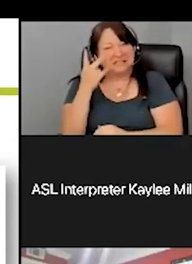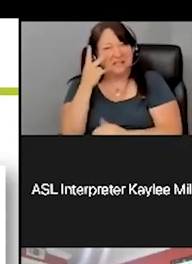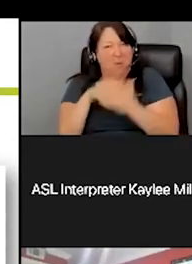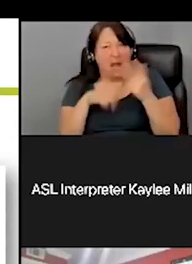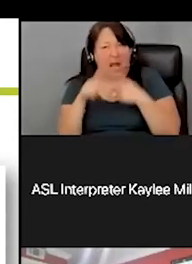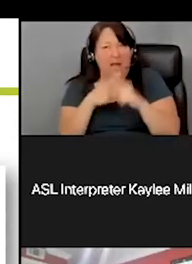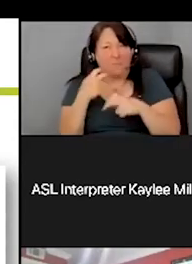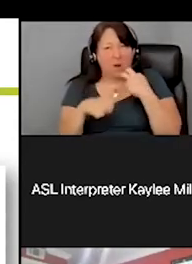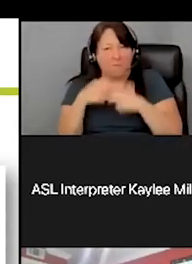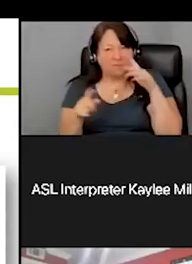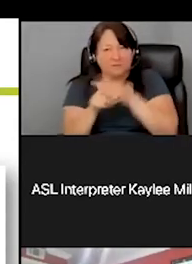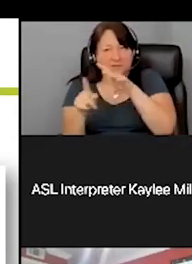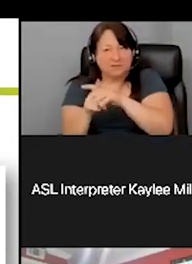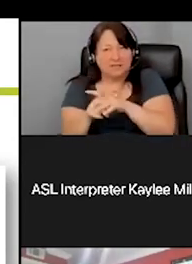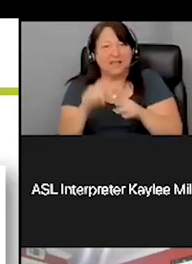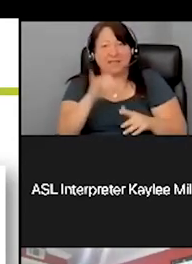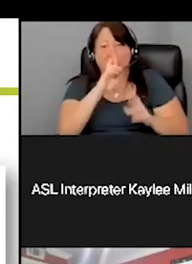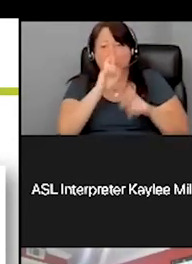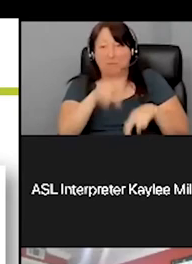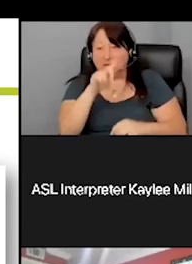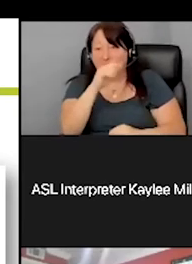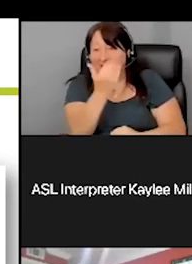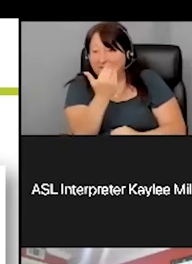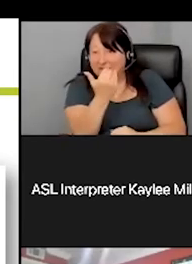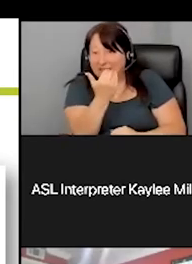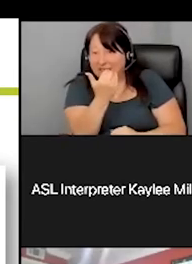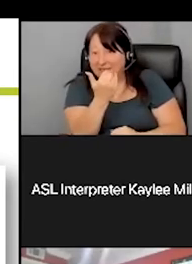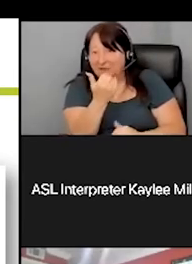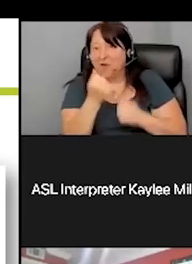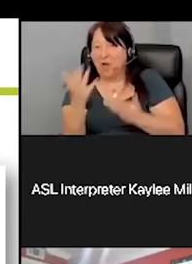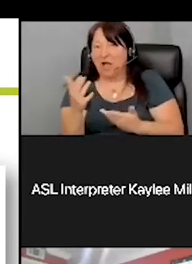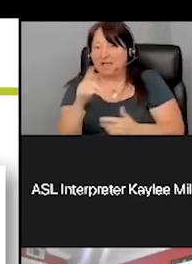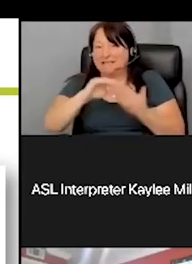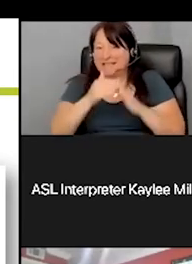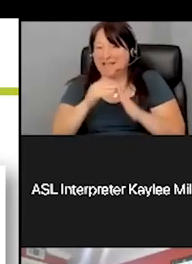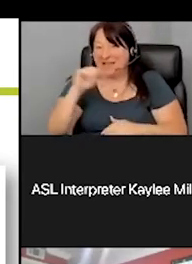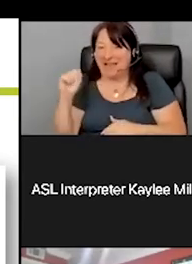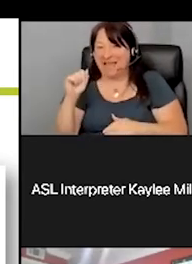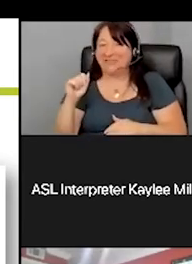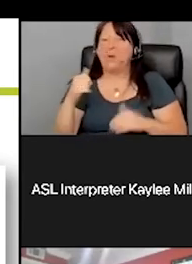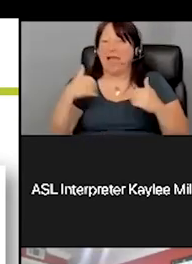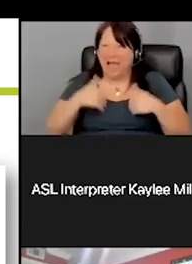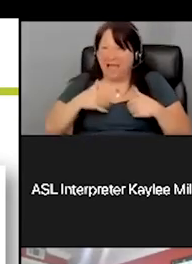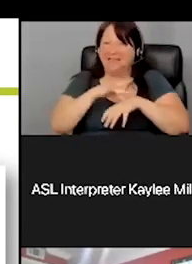that report in 2015, the city of LA actually issued a seismic ordinance because they